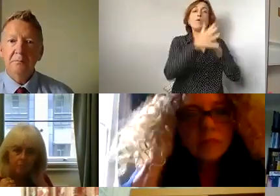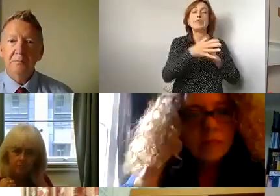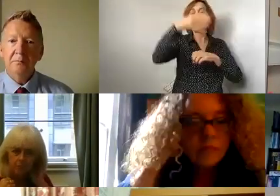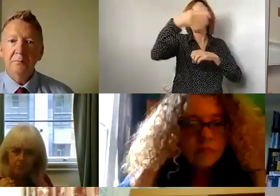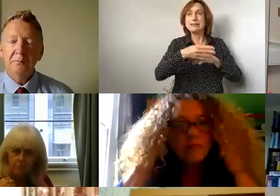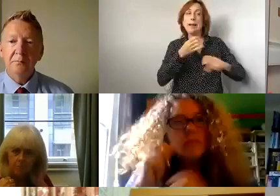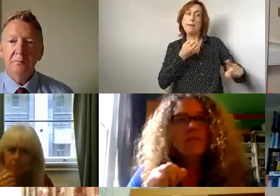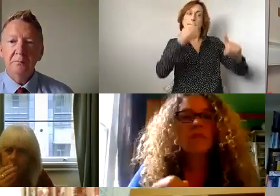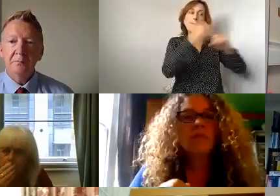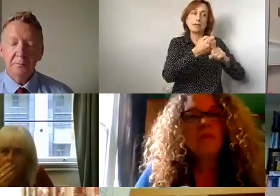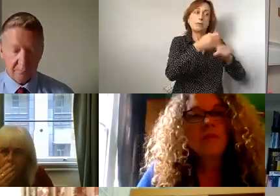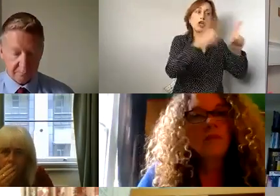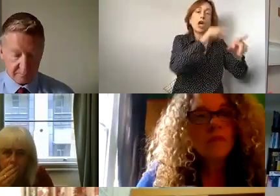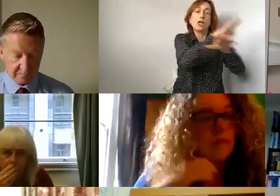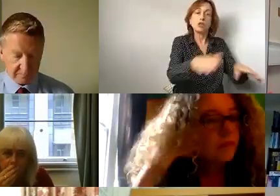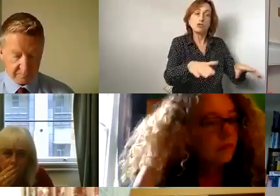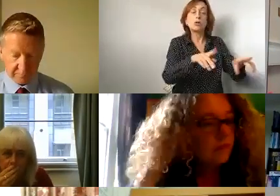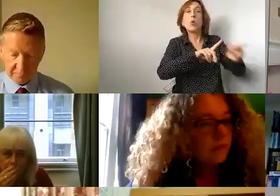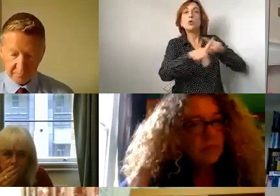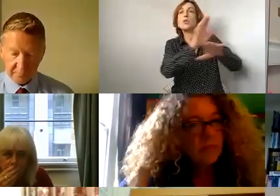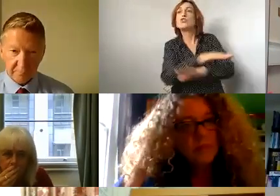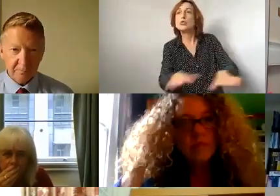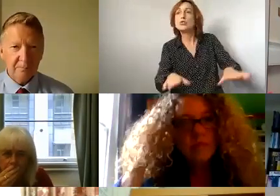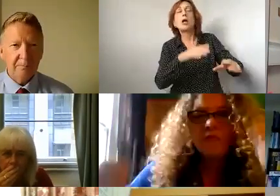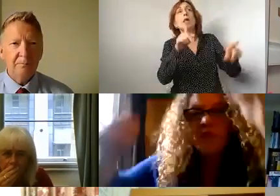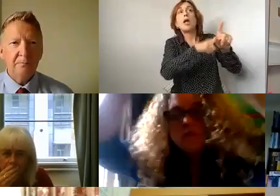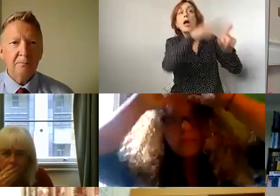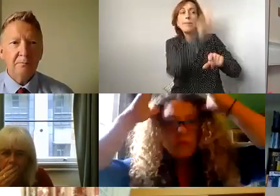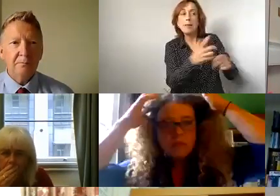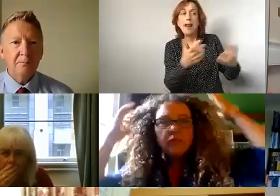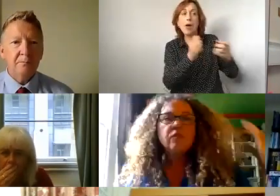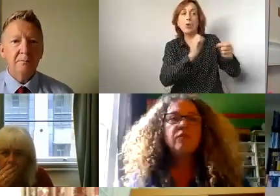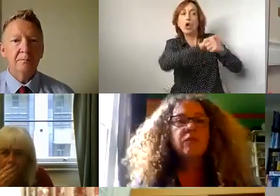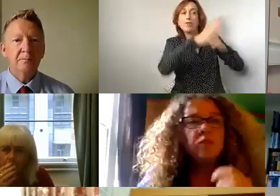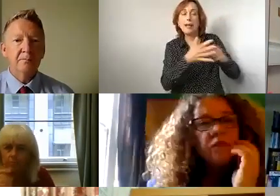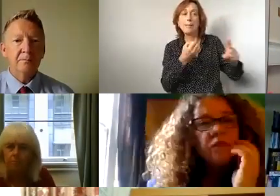SCND, specifically the impact of the transition.